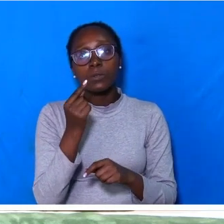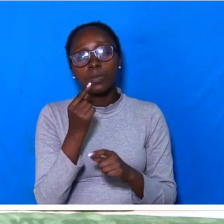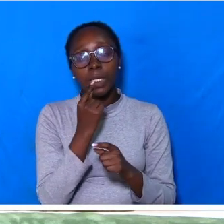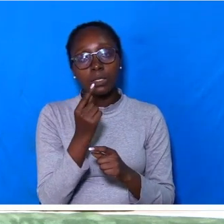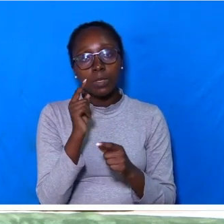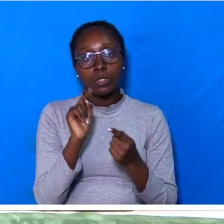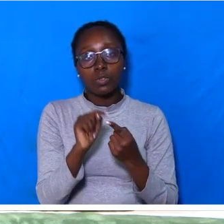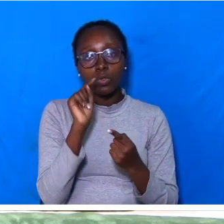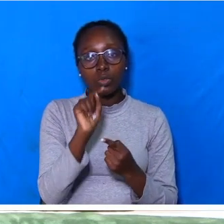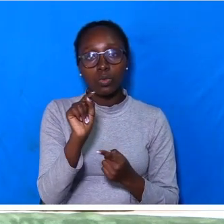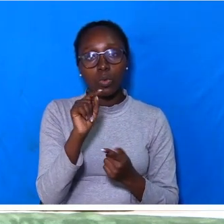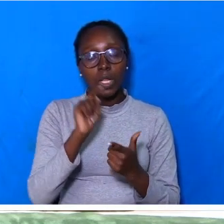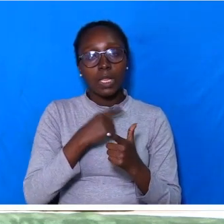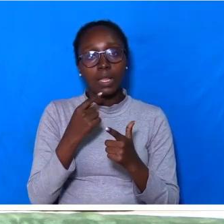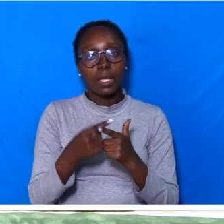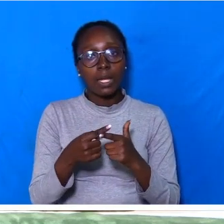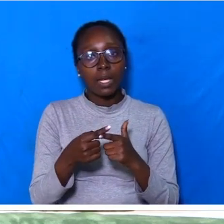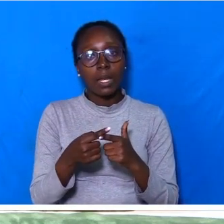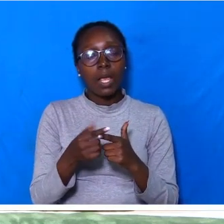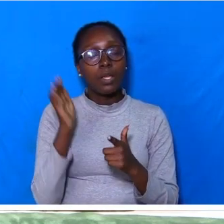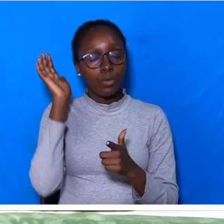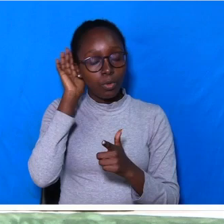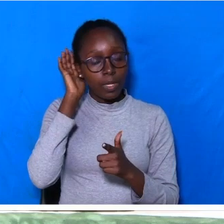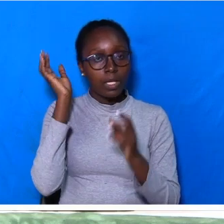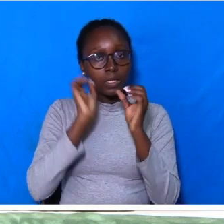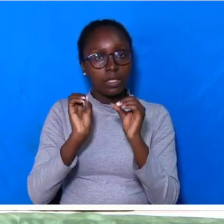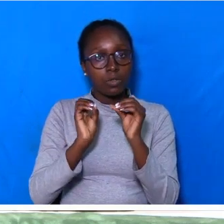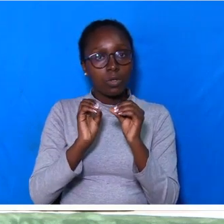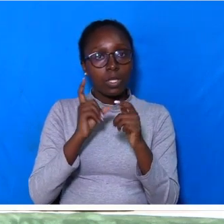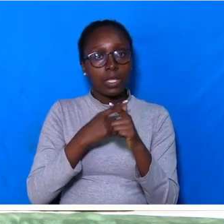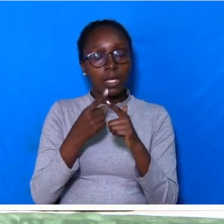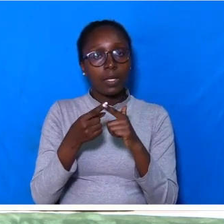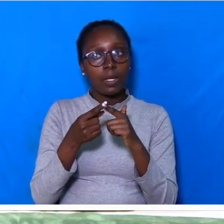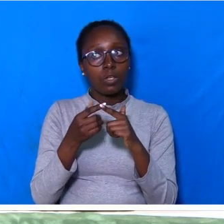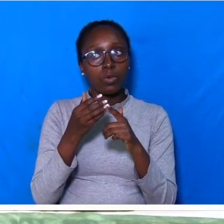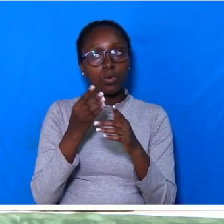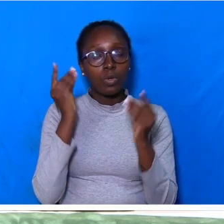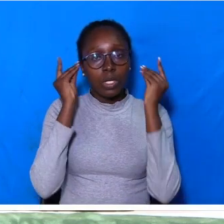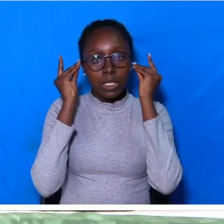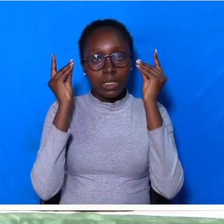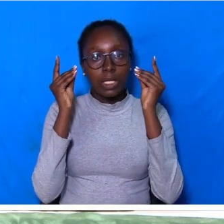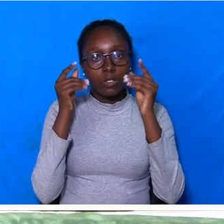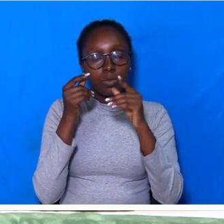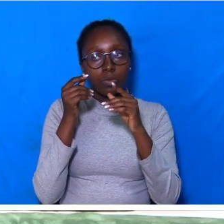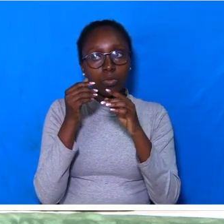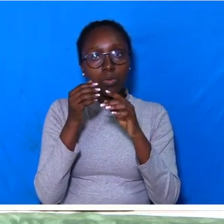and you give it a deaf ear and you ignore it, that you